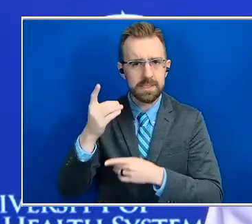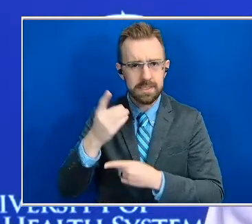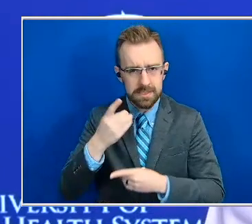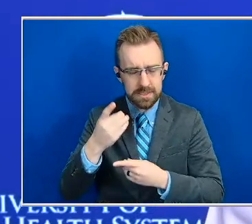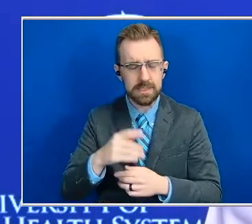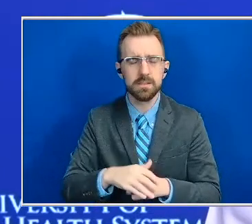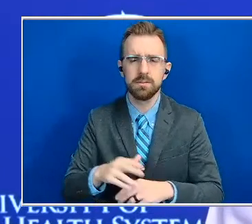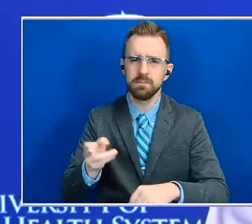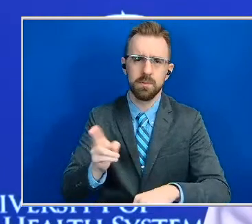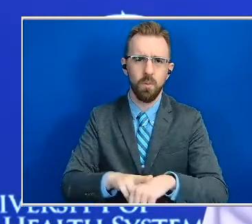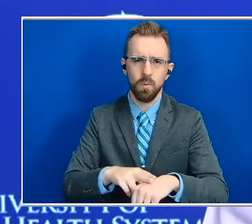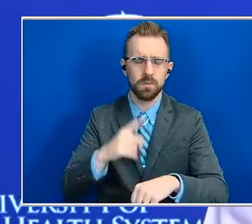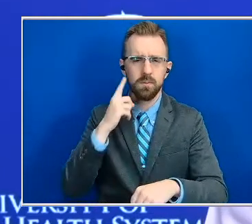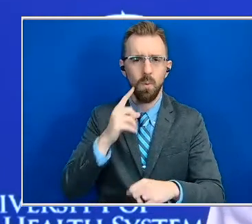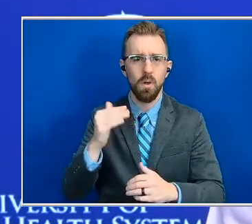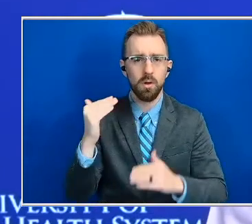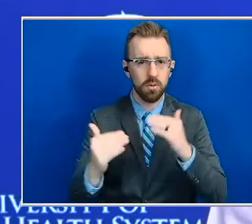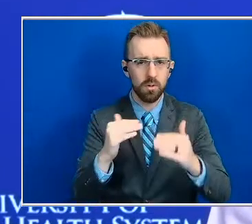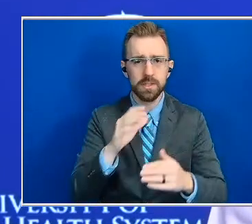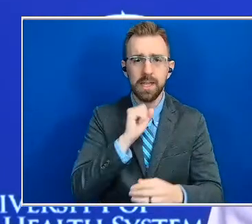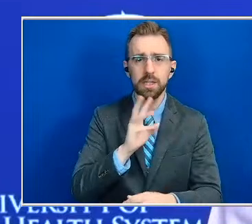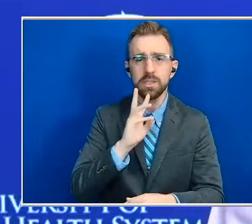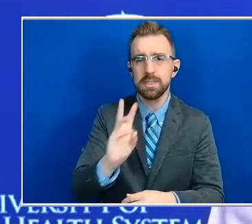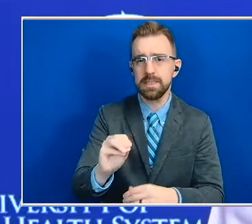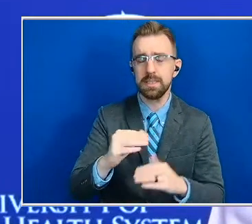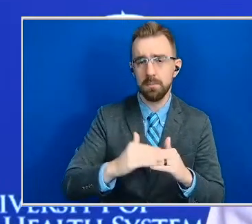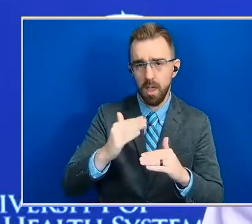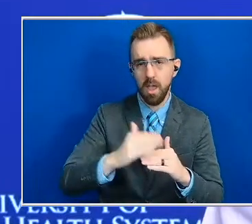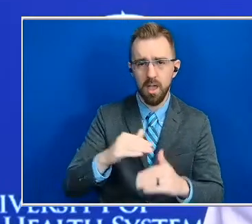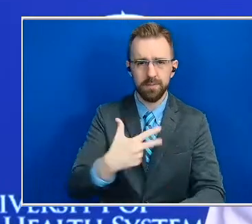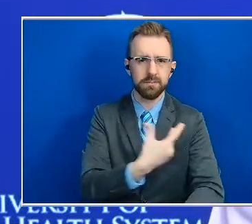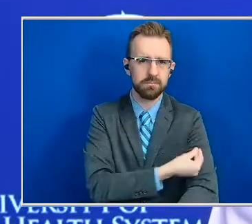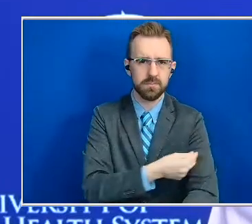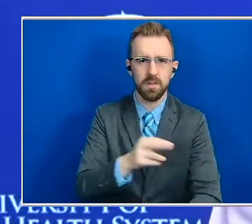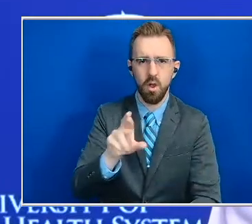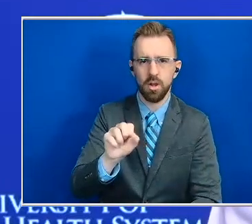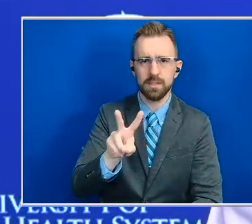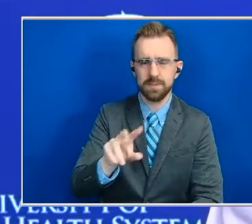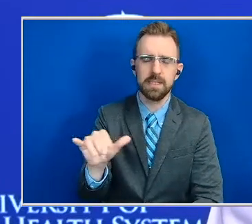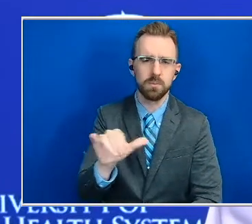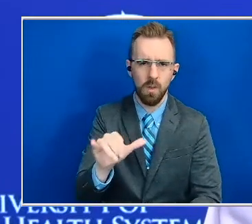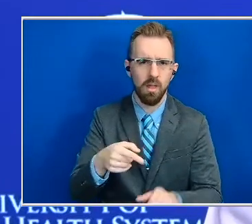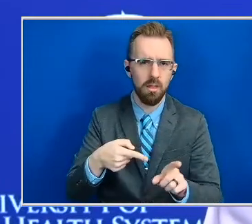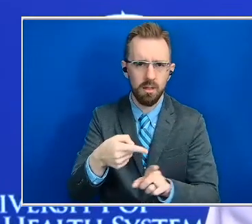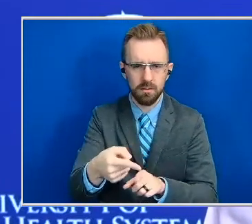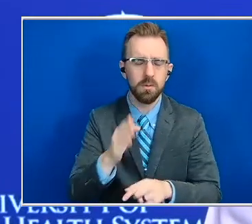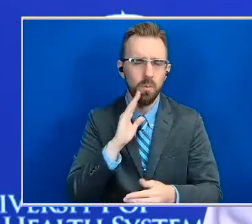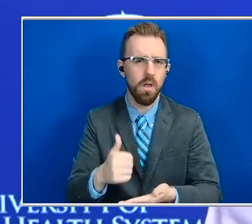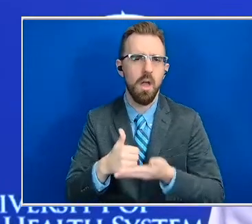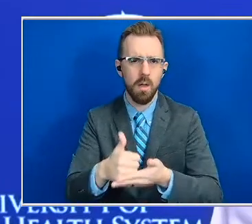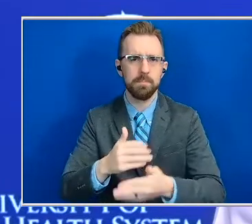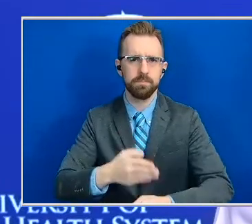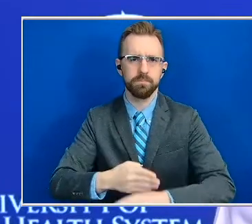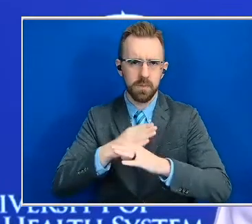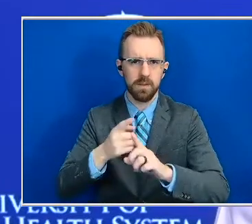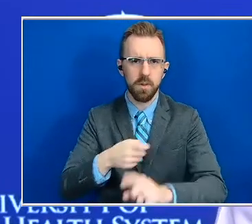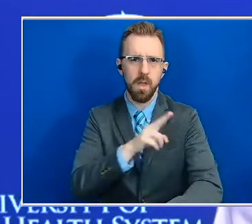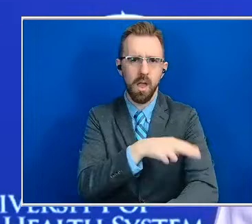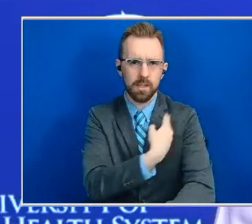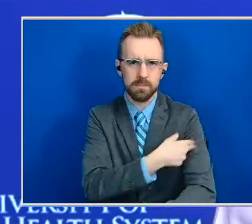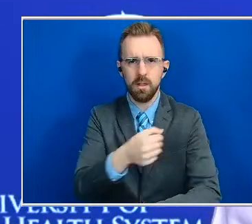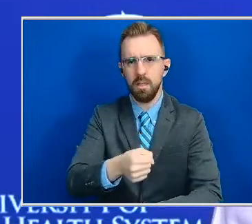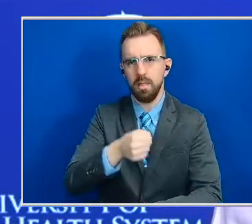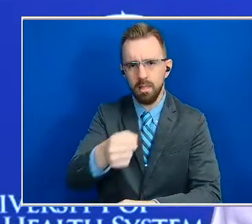for adults over 60, there is the RSV vaccine as well. That will help protect you from hospitalization and severe disease